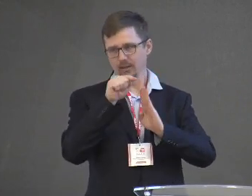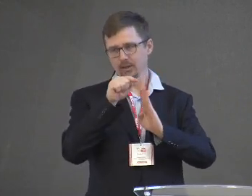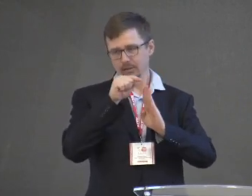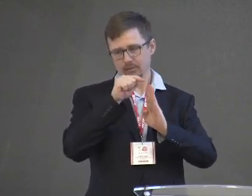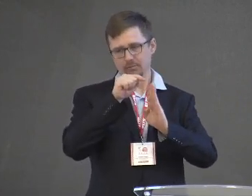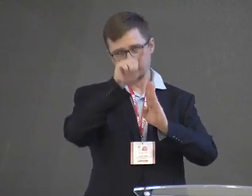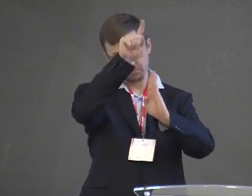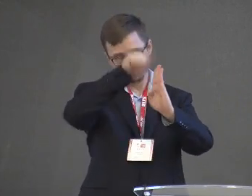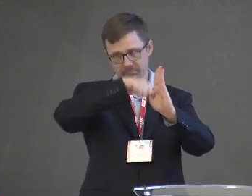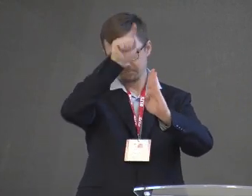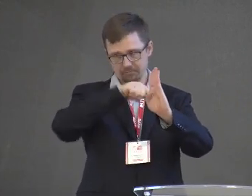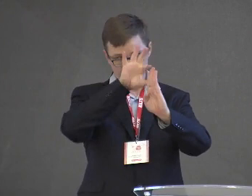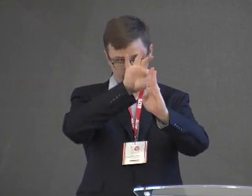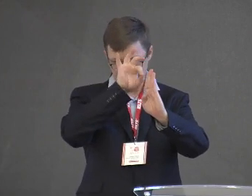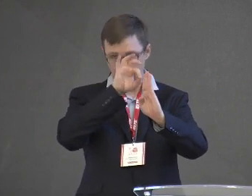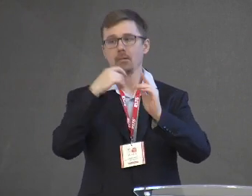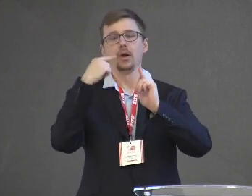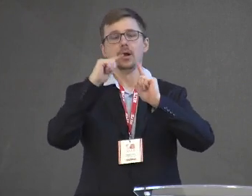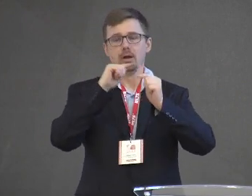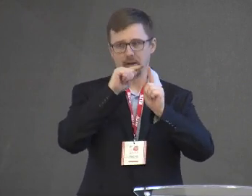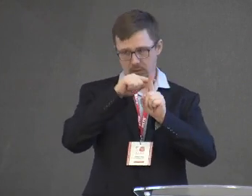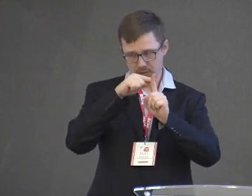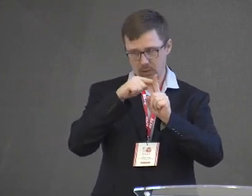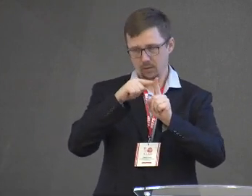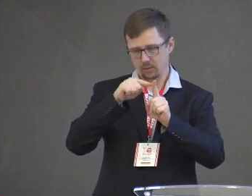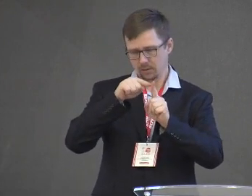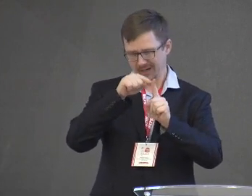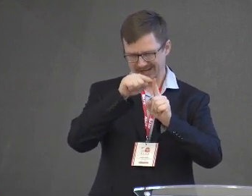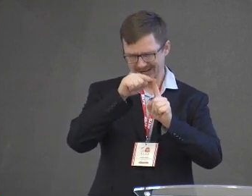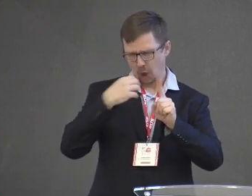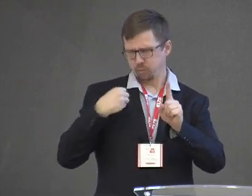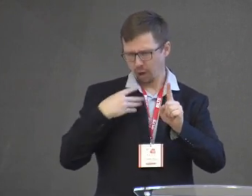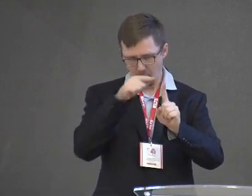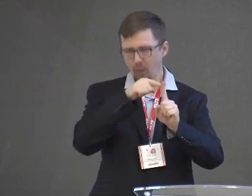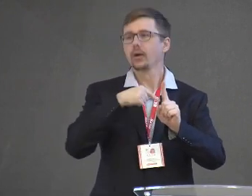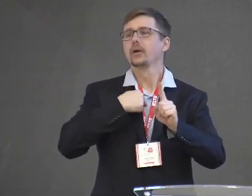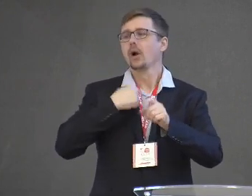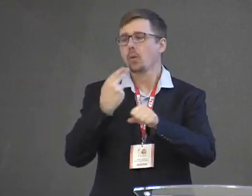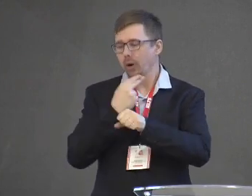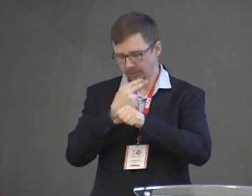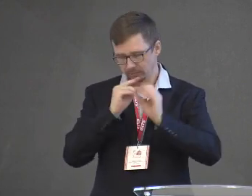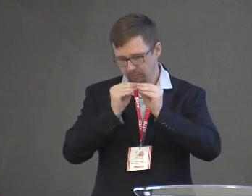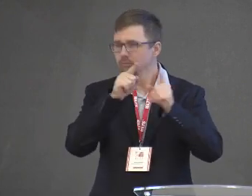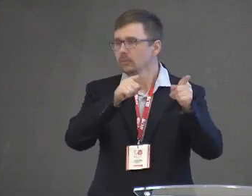leaned on their work.